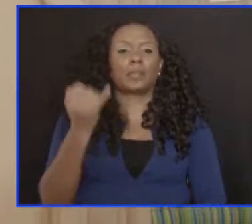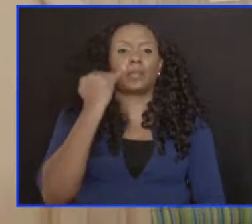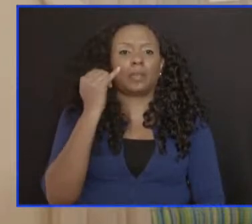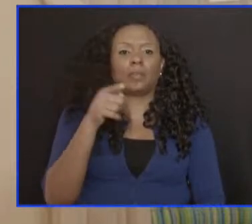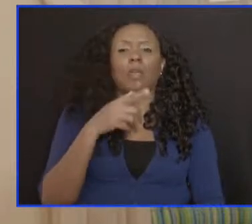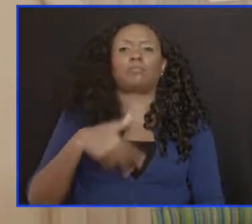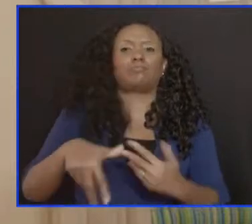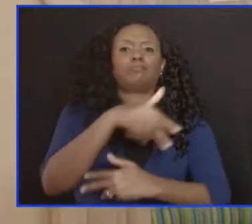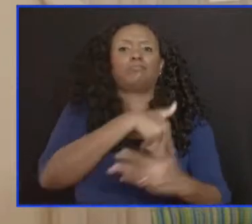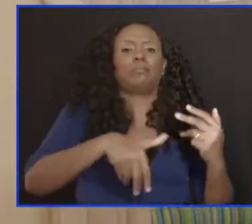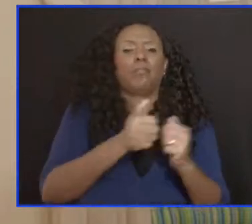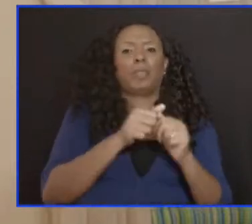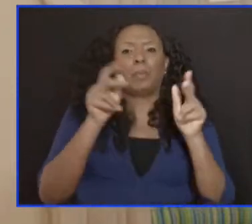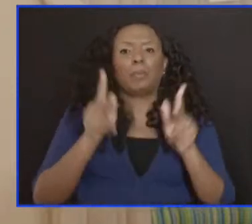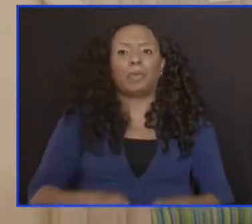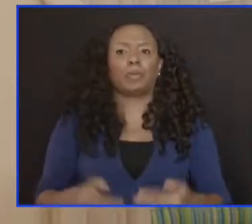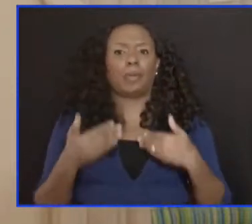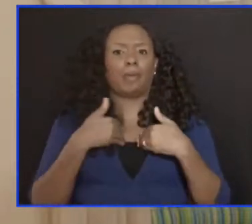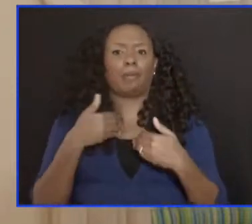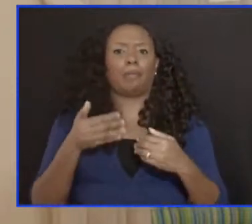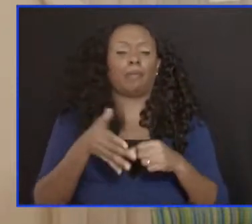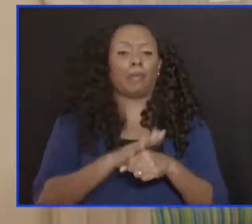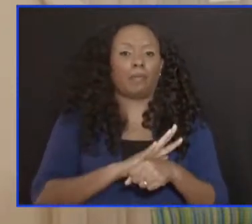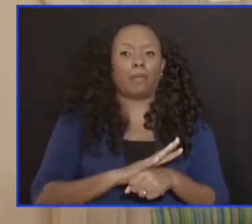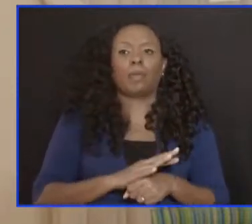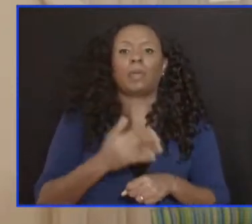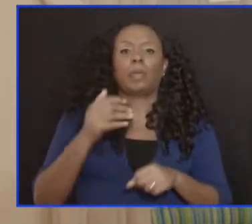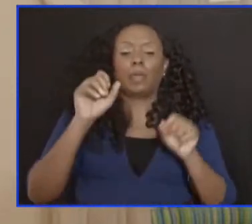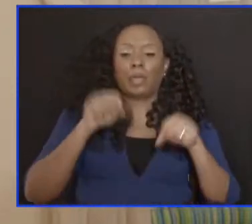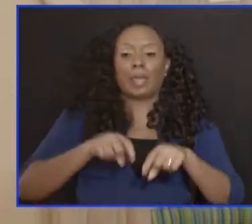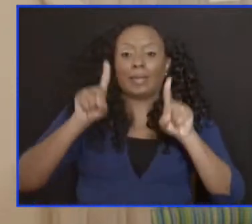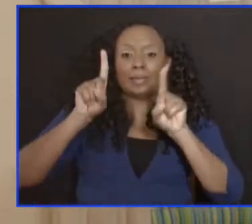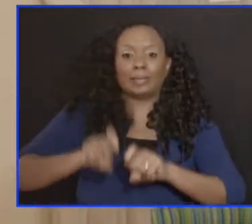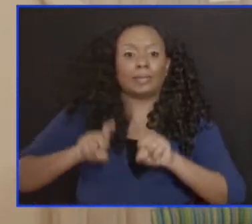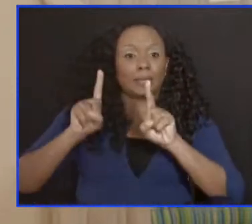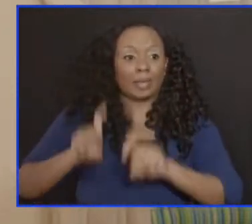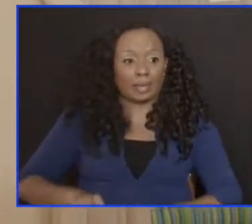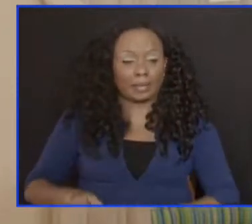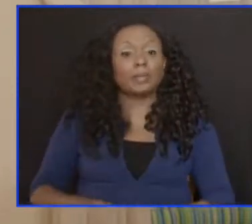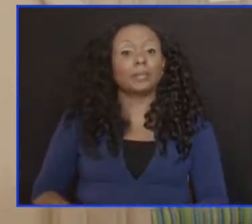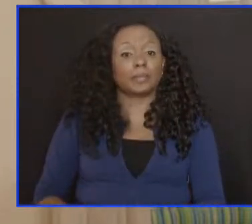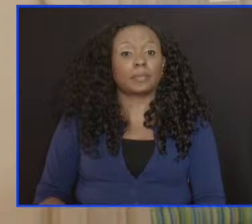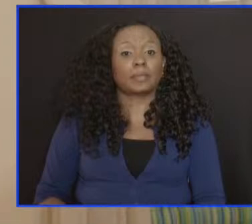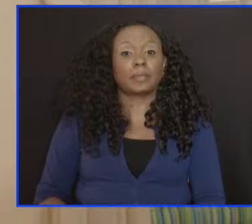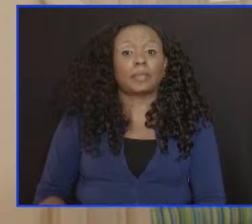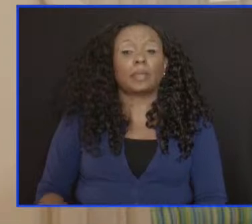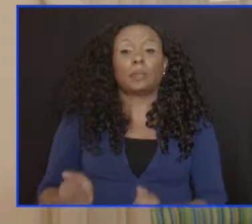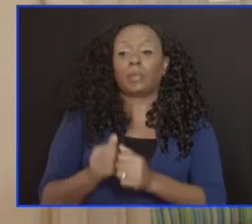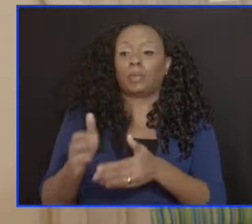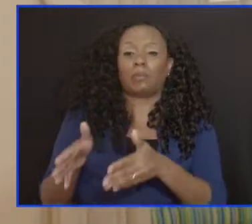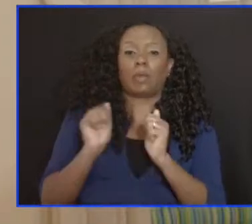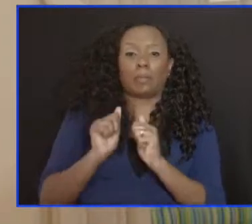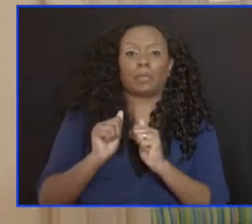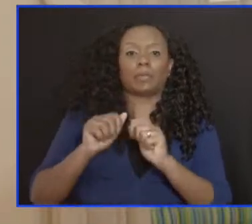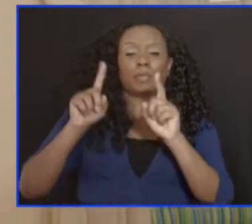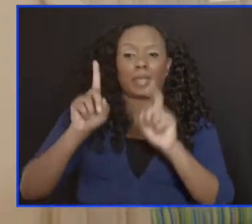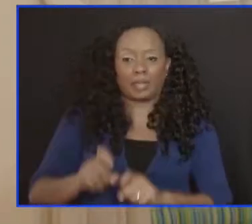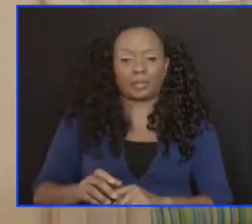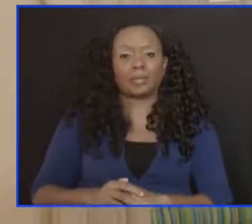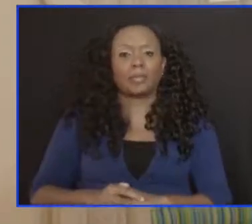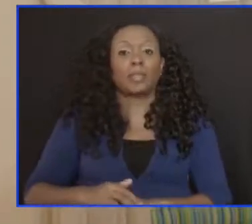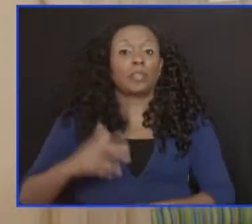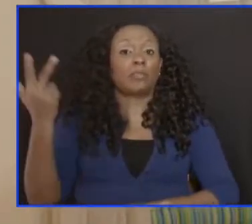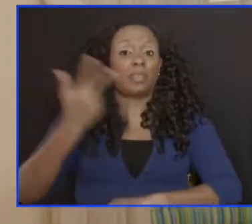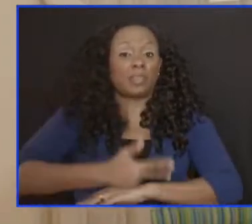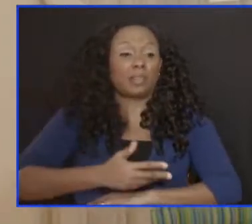COVID potentially, we can test them at the time that it is brought to our attention with a rapid test. And after